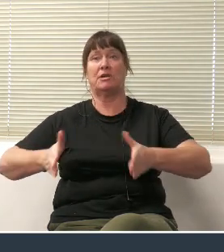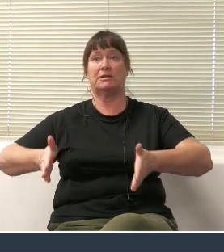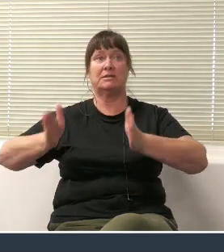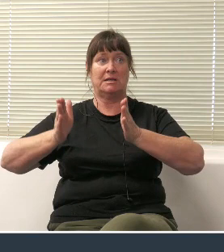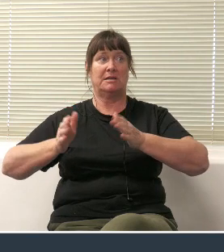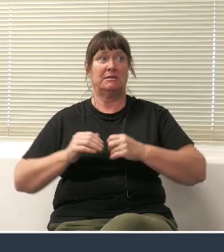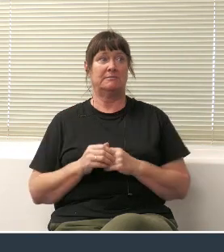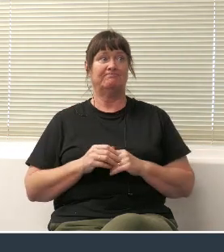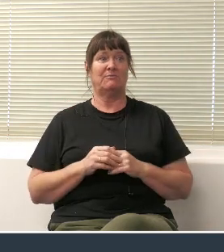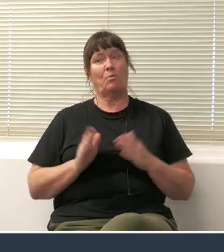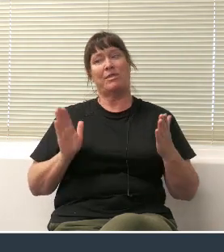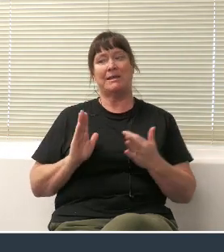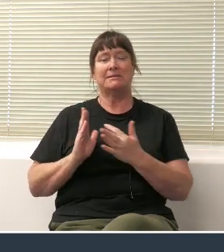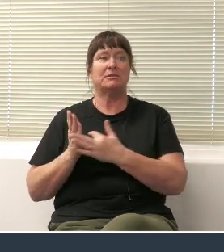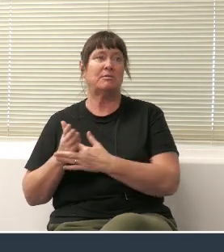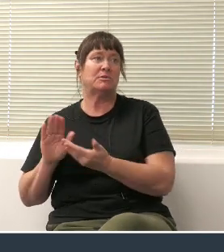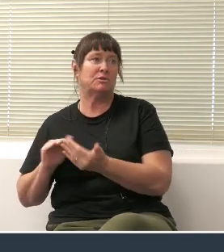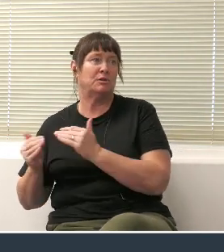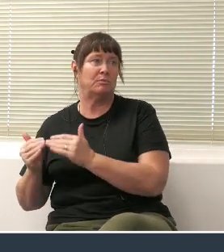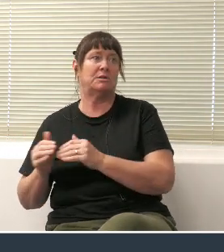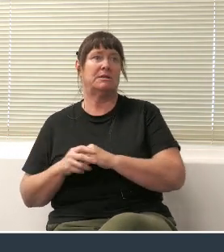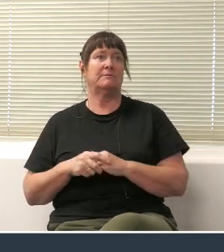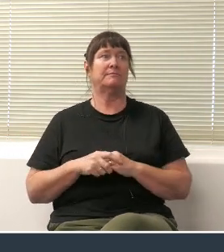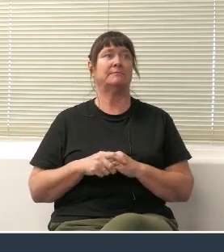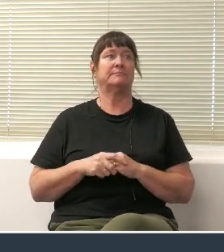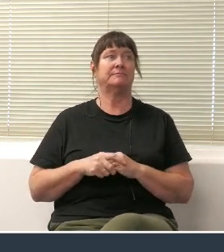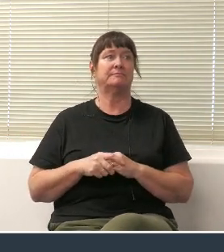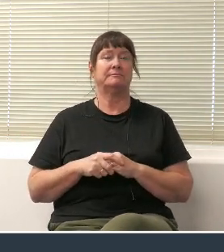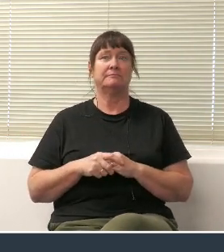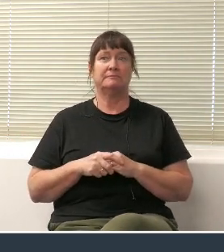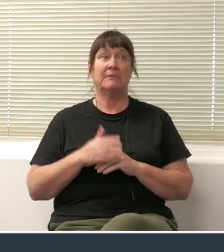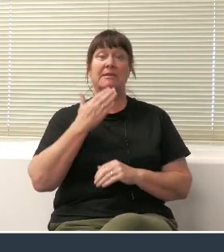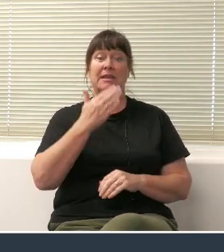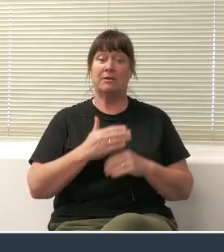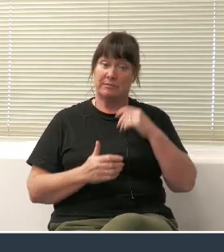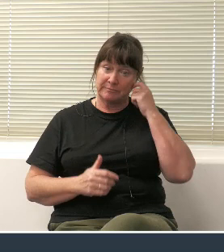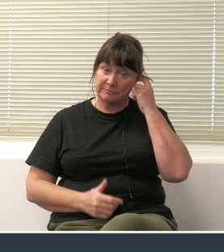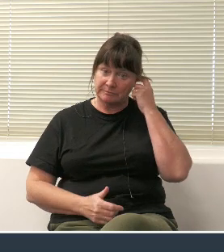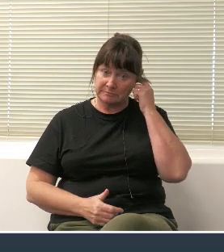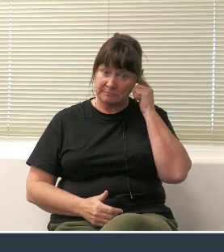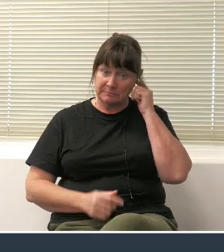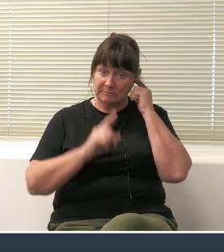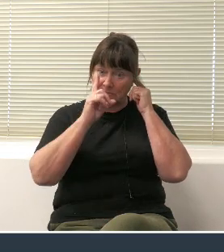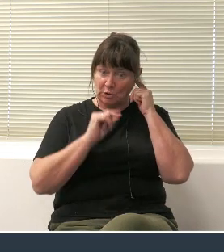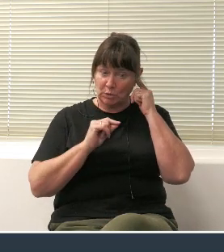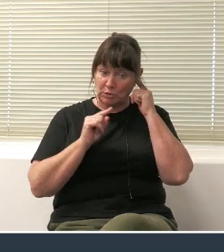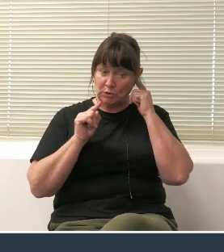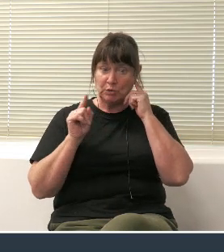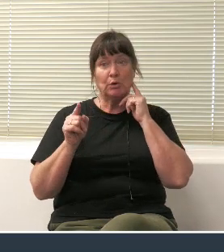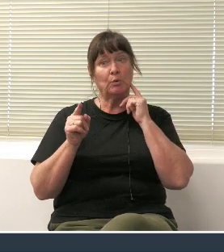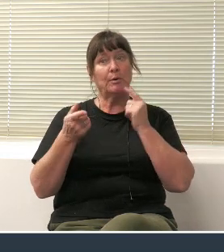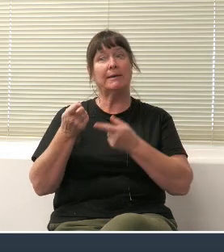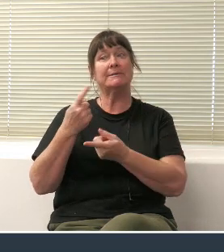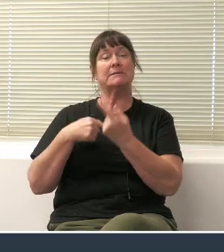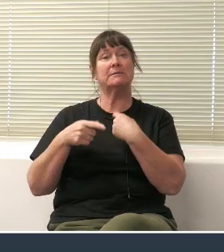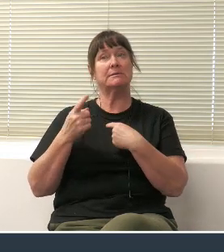least disruption to our community by doing so. Thank you very much, Darren. Could you just speak a little